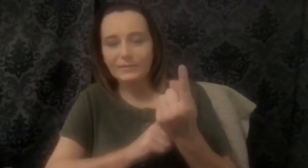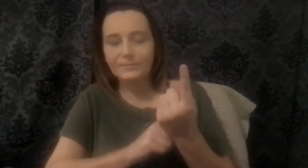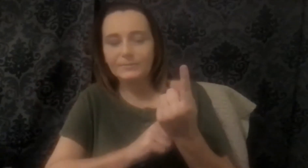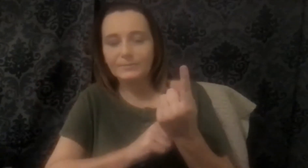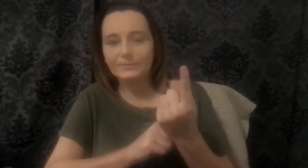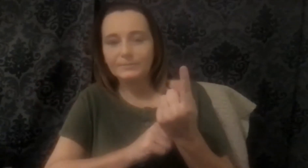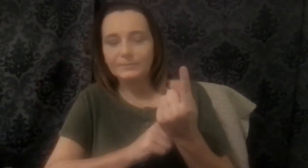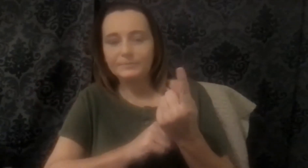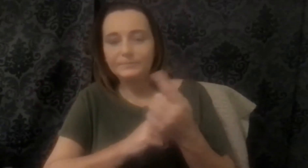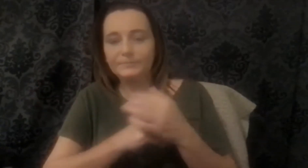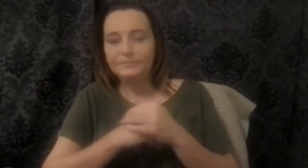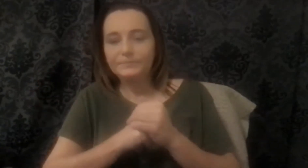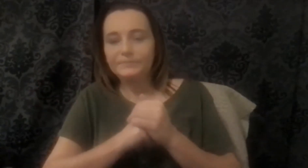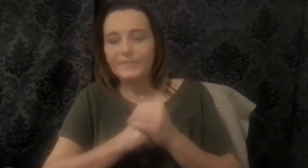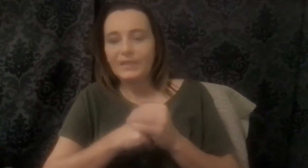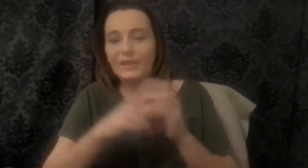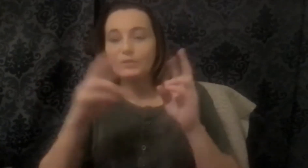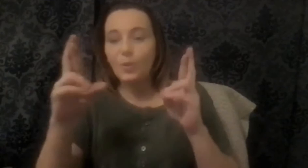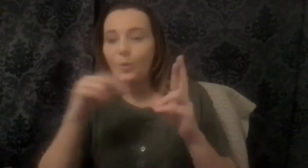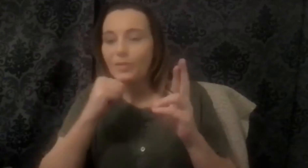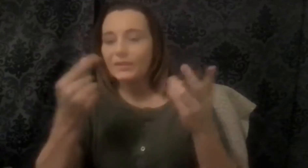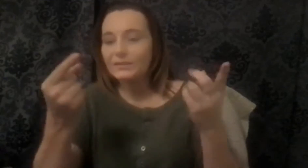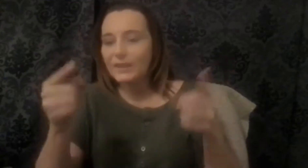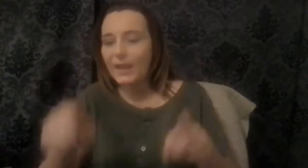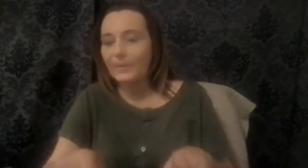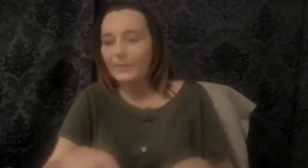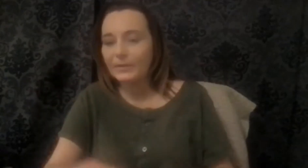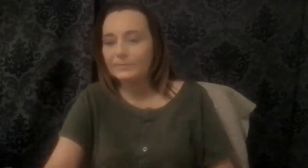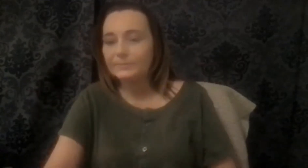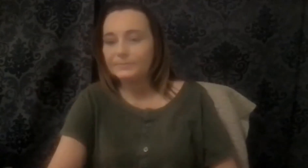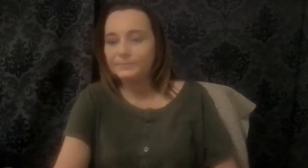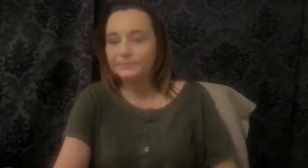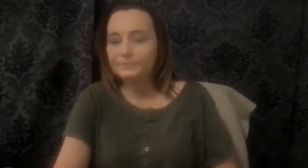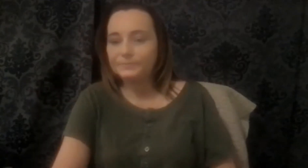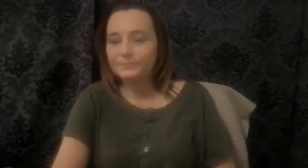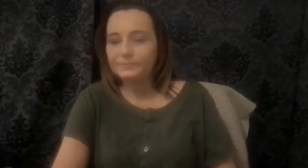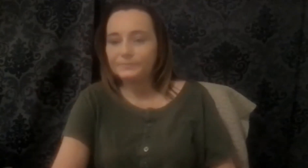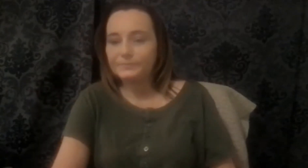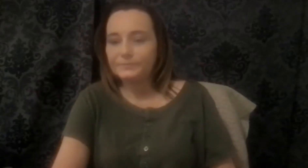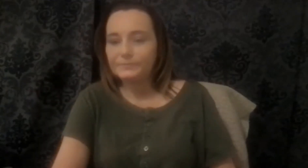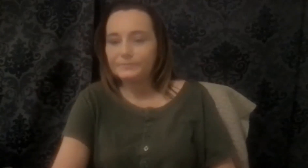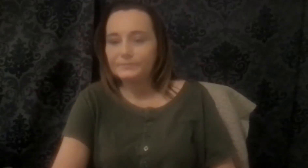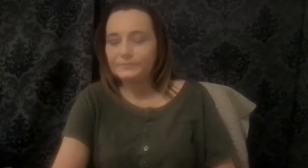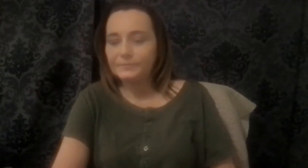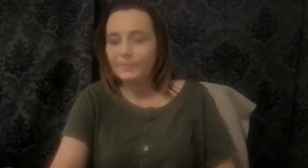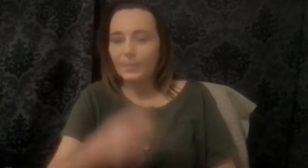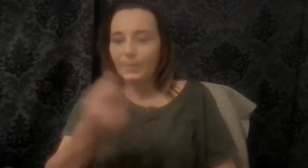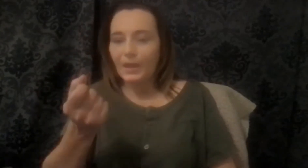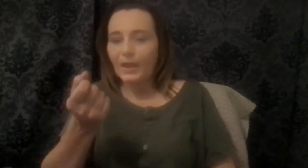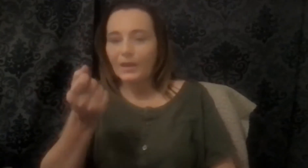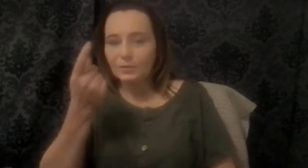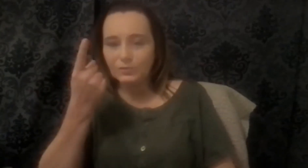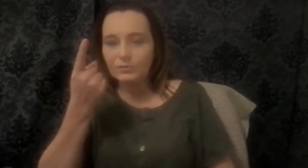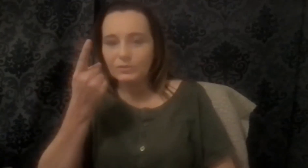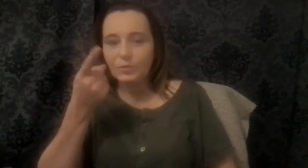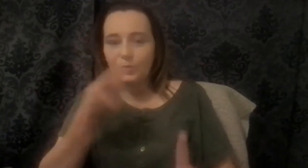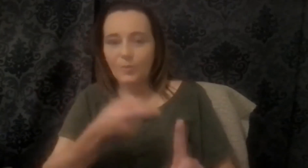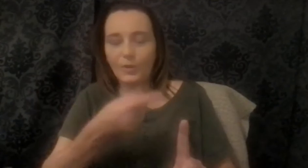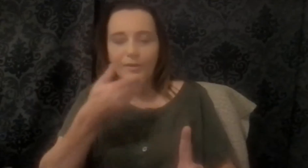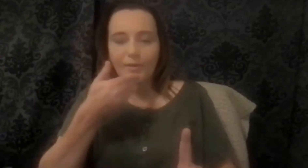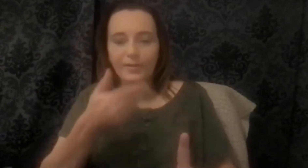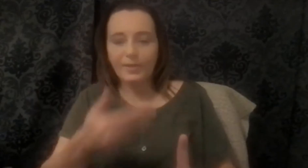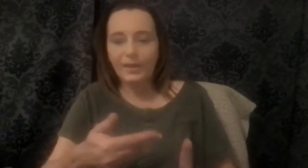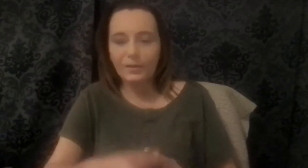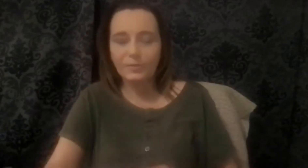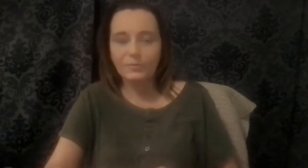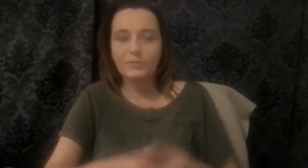take your point. Let's just hope that doesn't happen. I understand your point. Thank you. We've now addressed motion